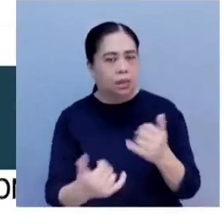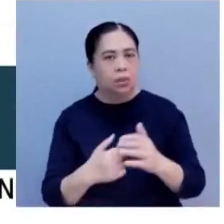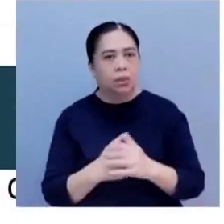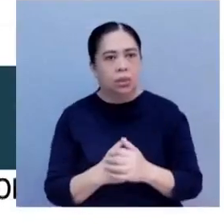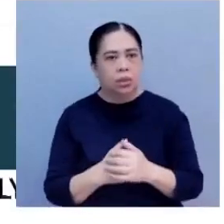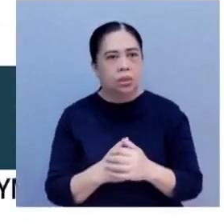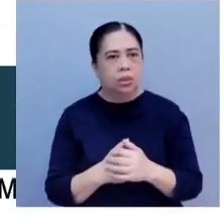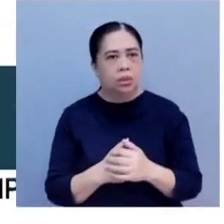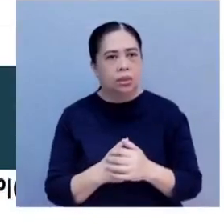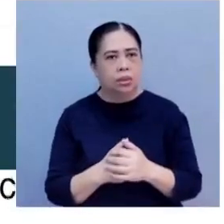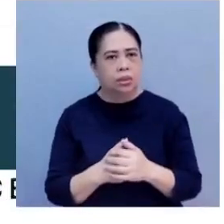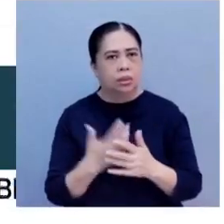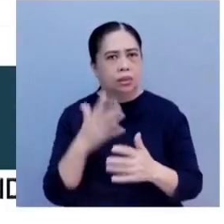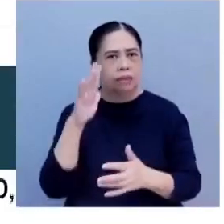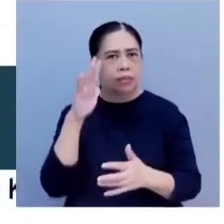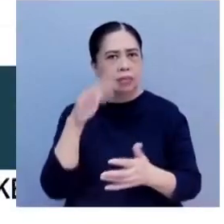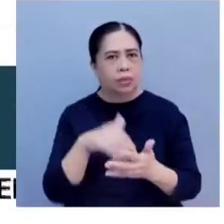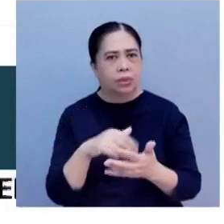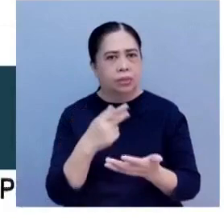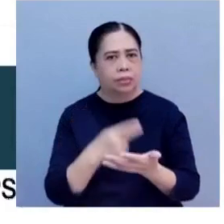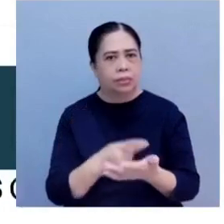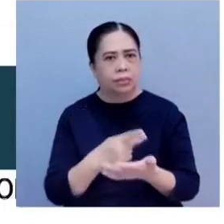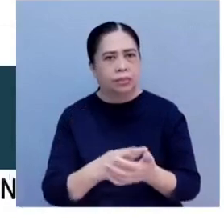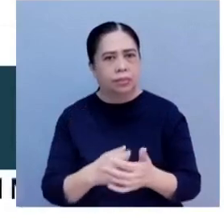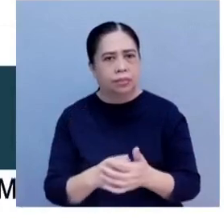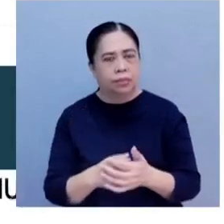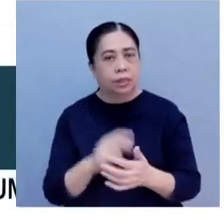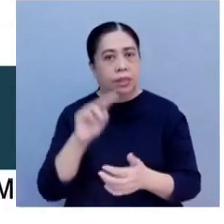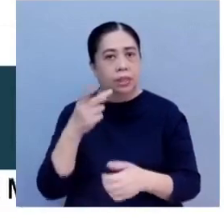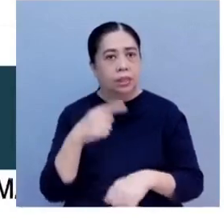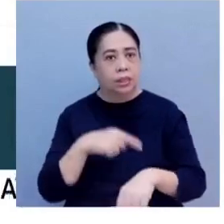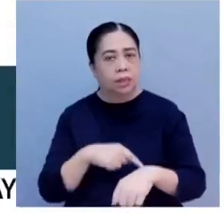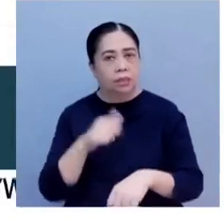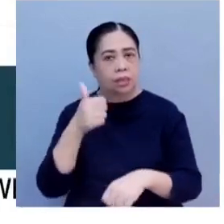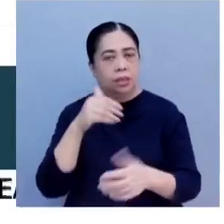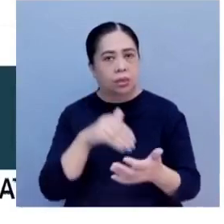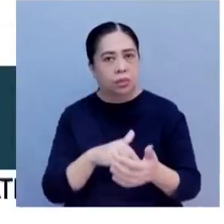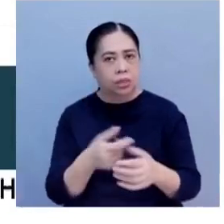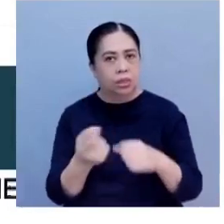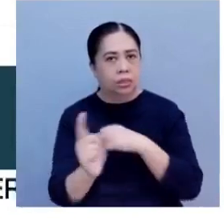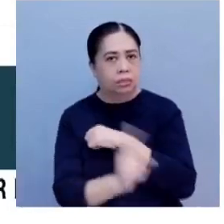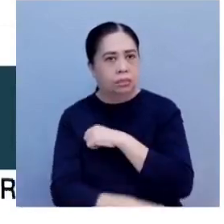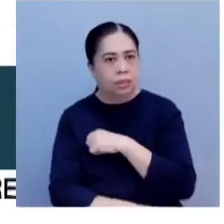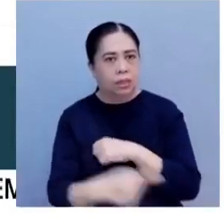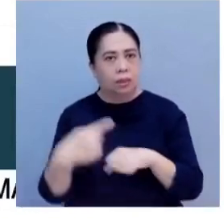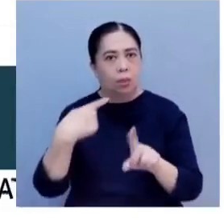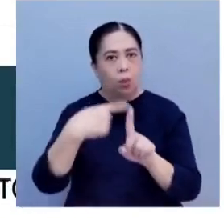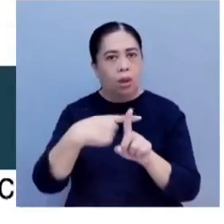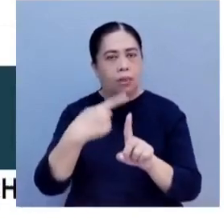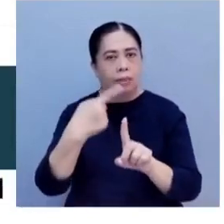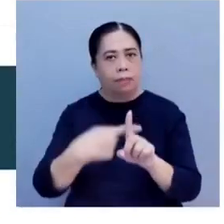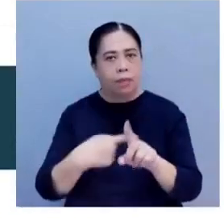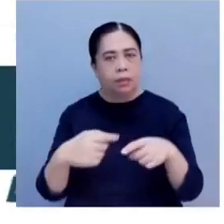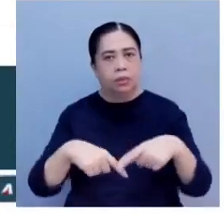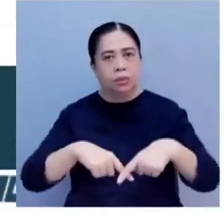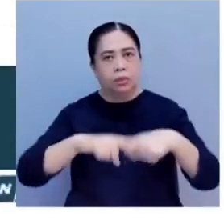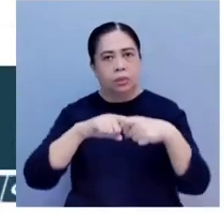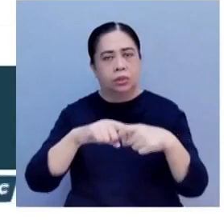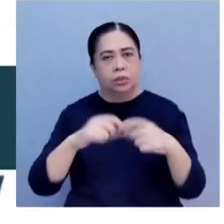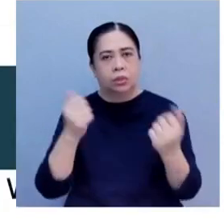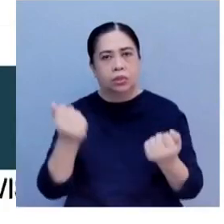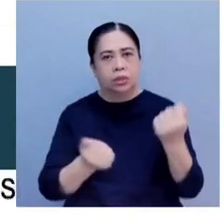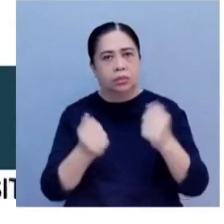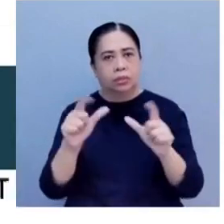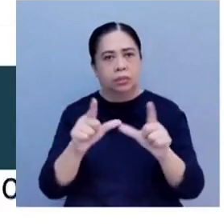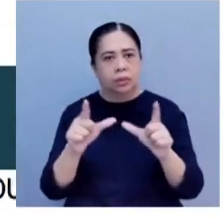first offense is now 5,000 pesos. The second offense is 10,000 pesos plus 1 month suspension of driver's license and